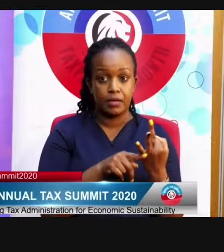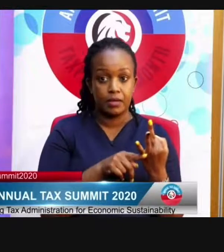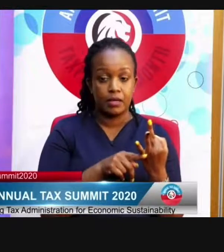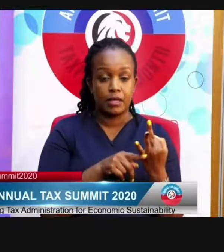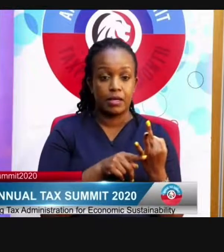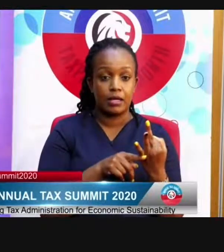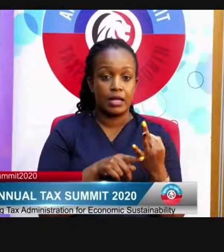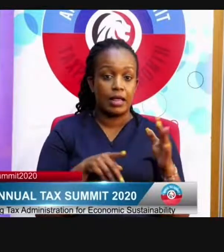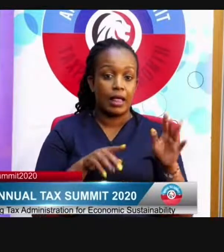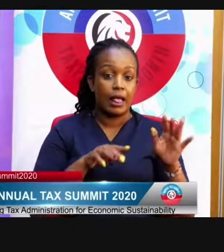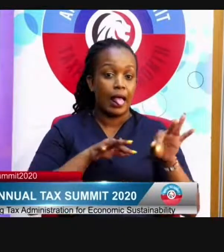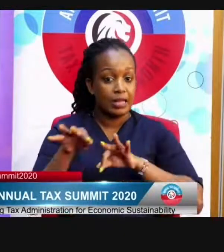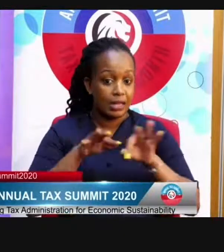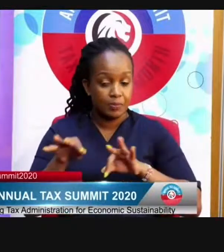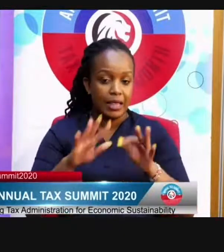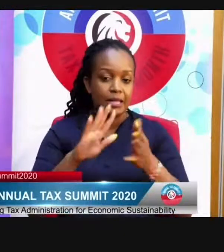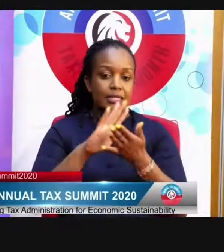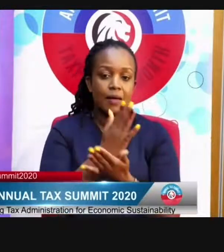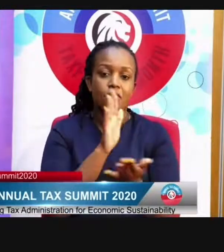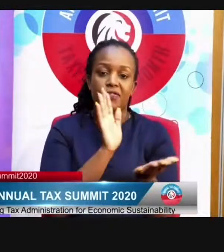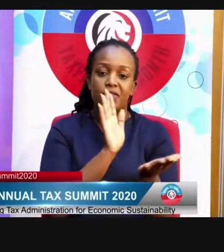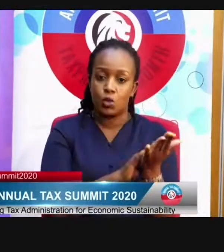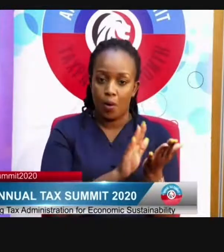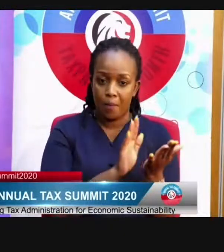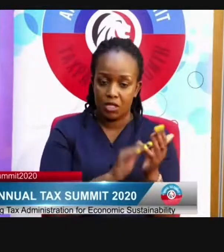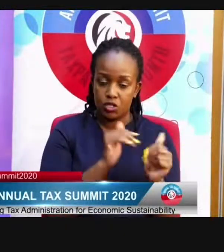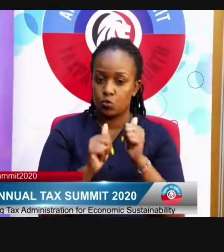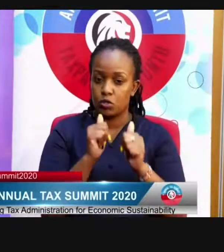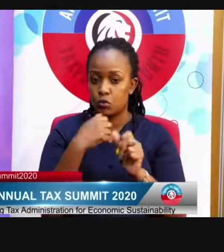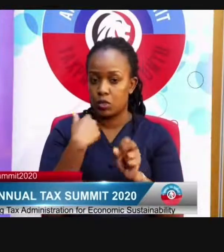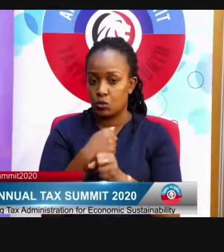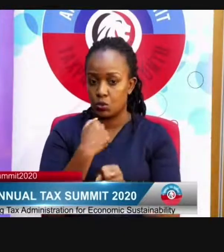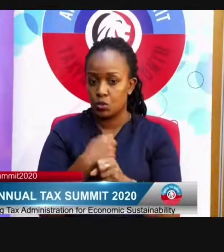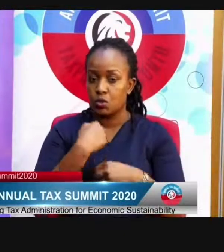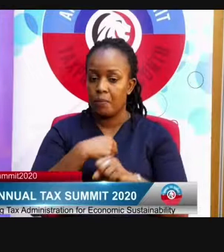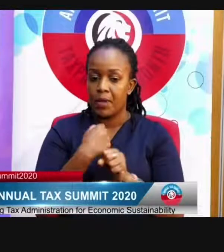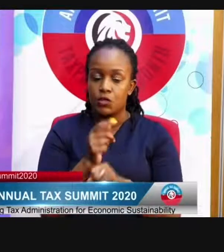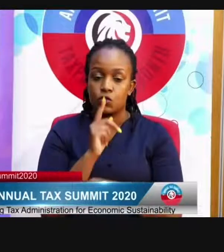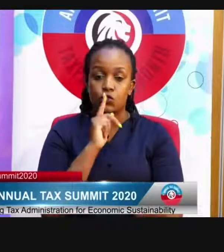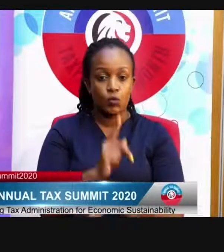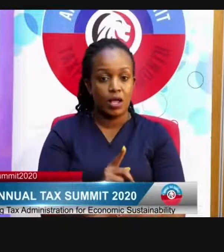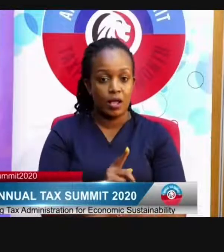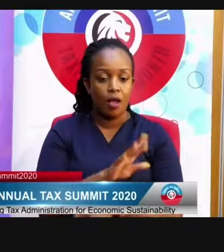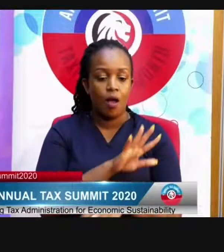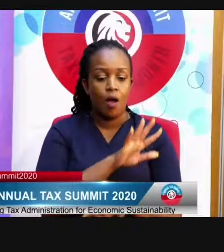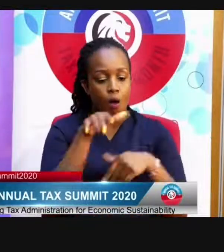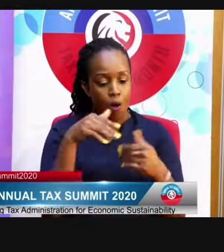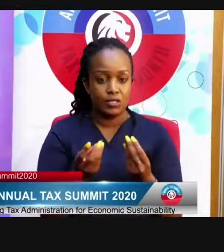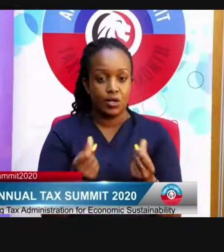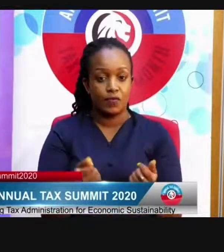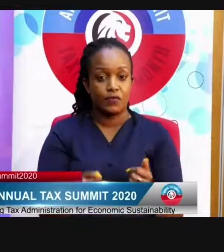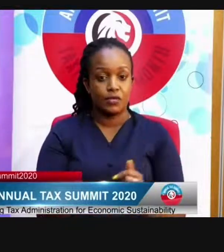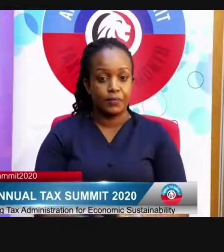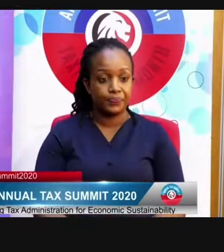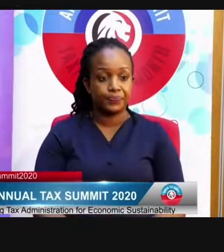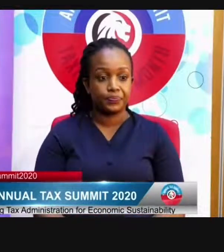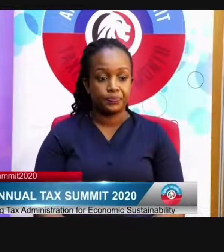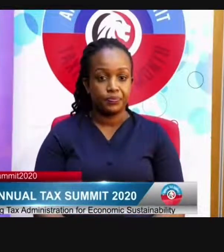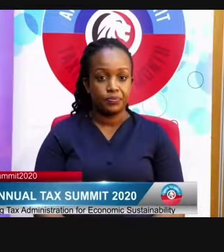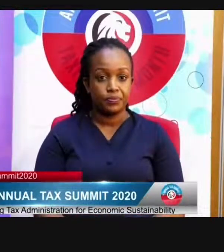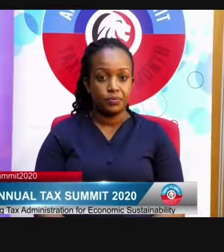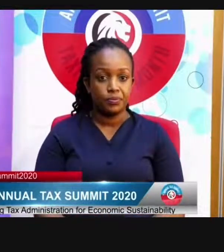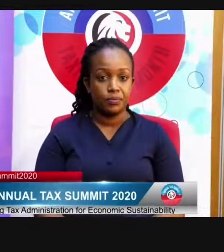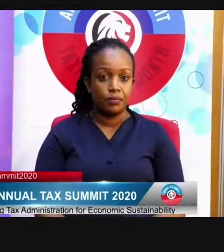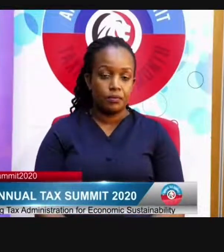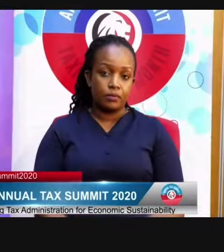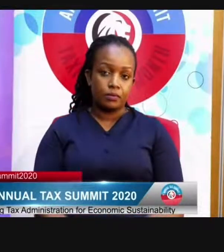place to make sure that we can weather the storm, so to speak. So if you look at the first